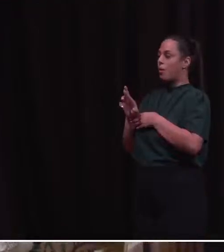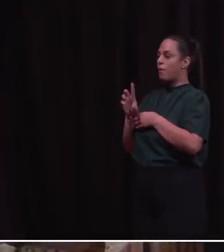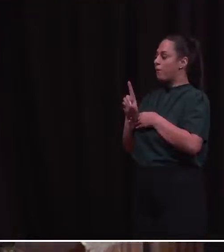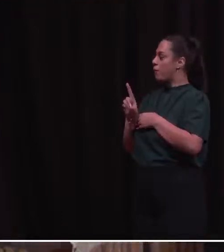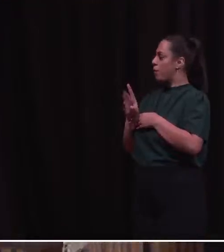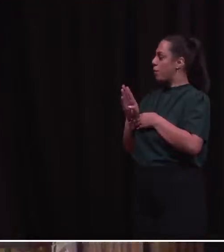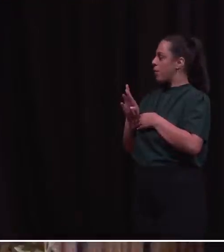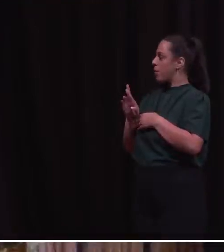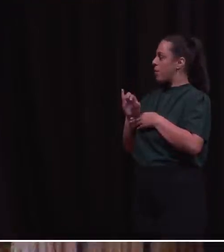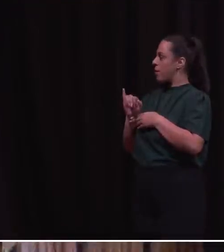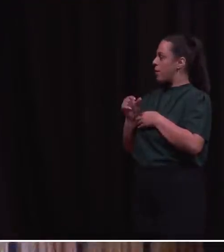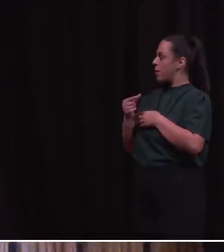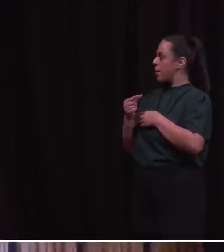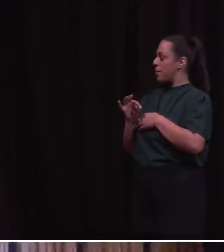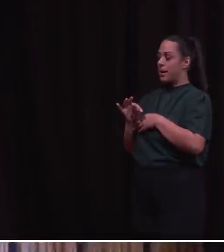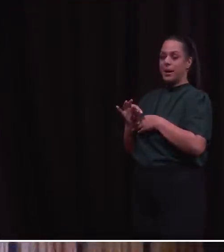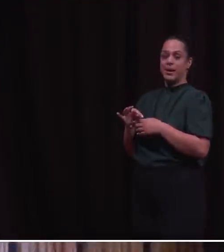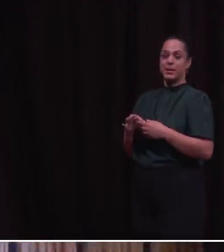I'm interested in what?